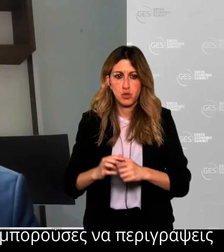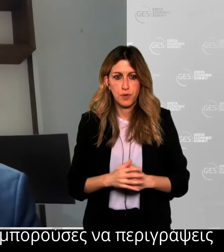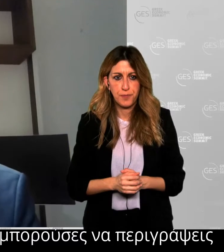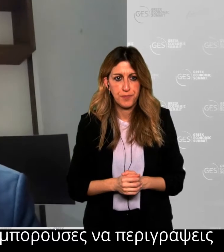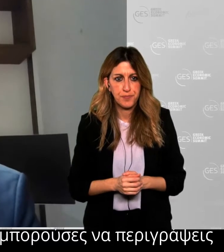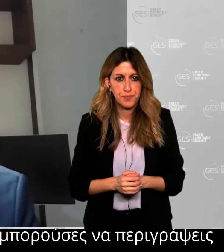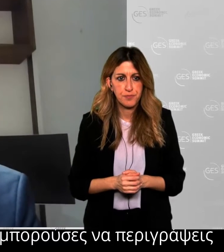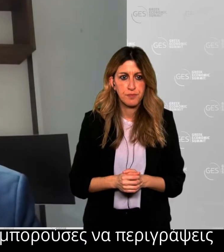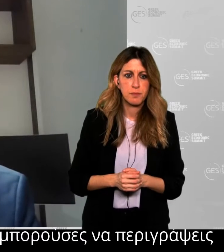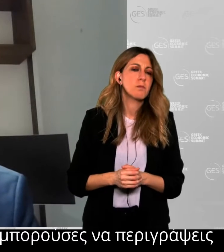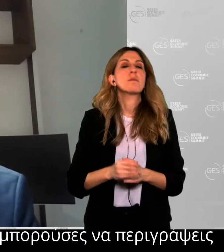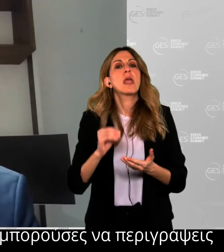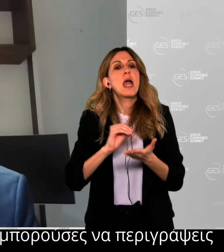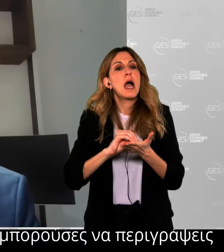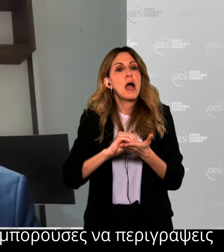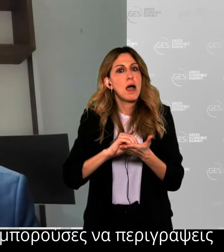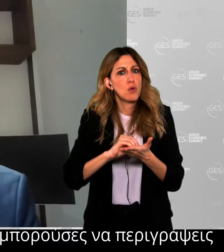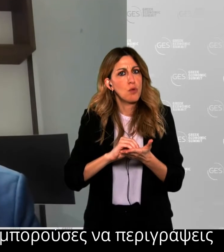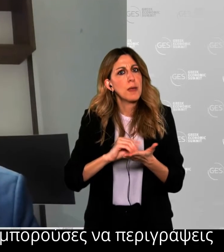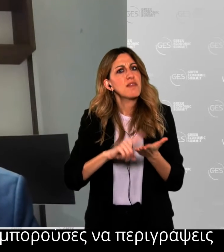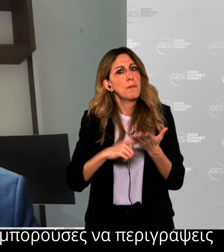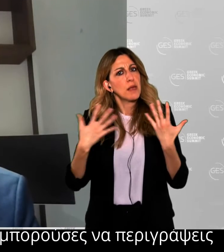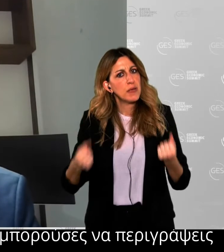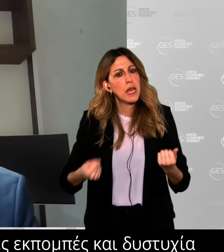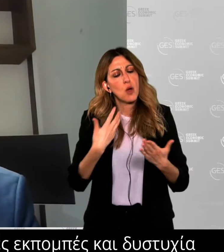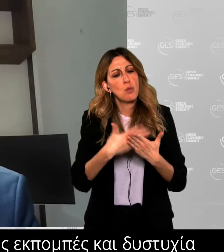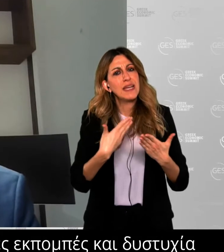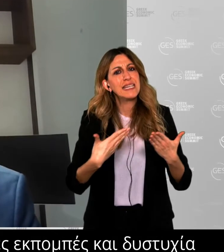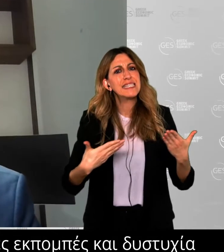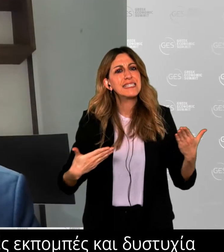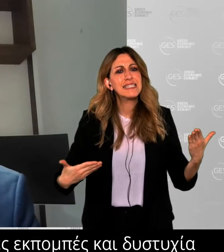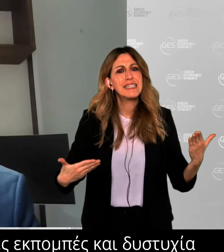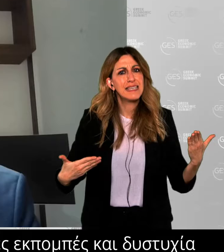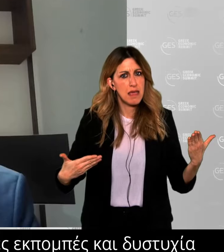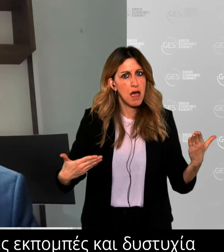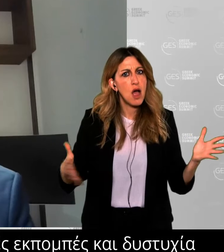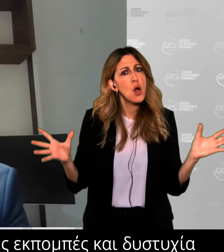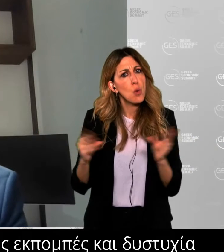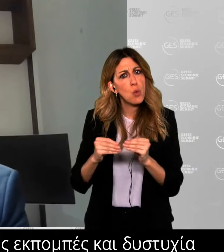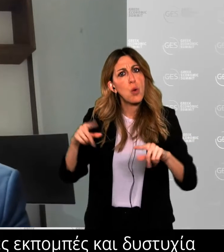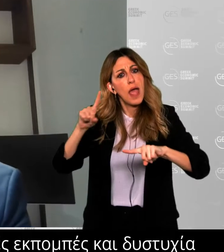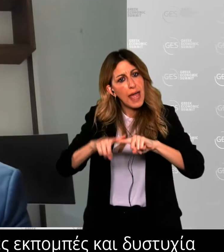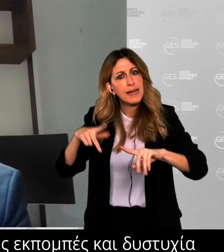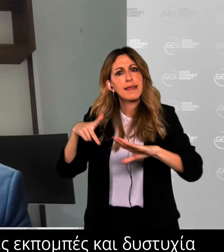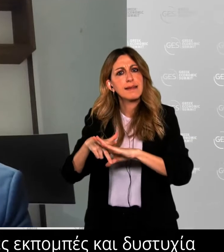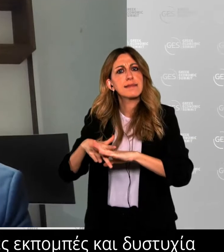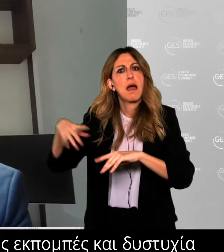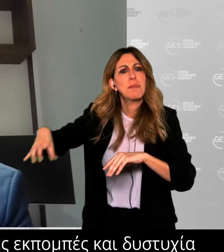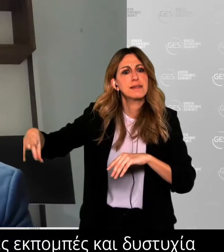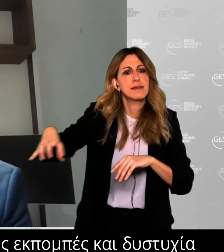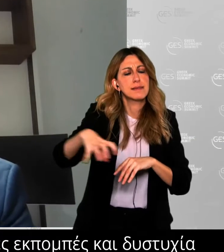relevance to other banks, say Greek banks in the audience we have today? What could you share from that experience with